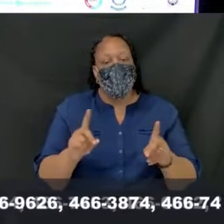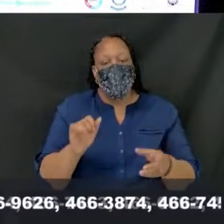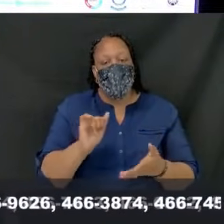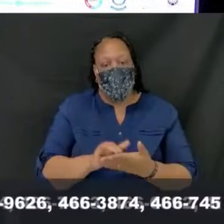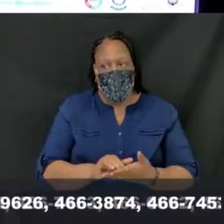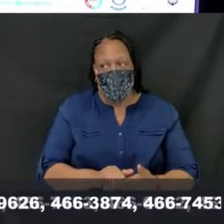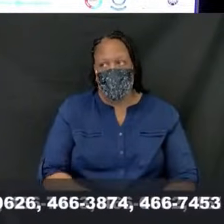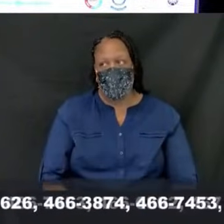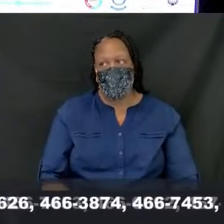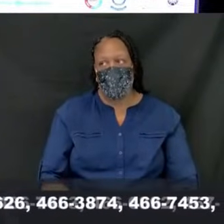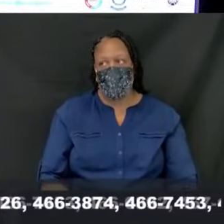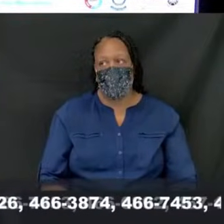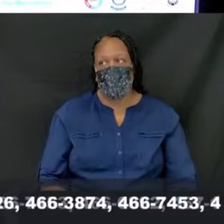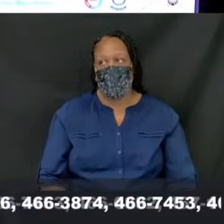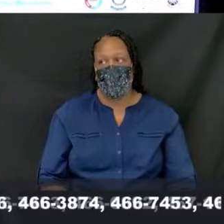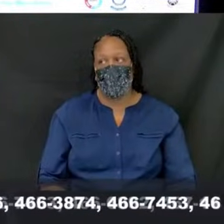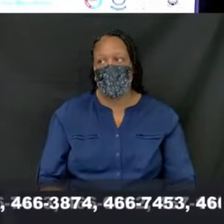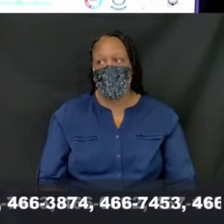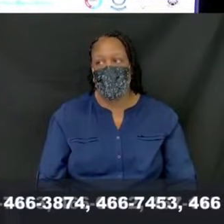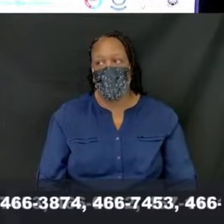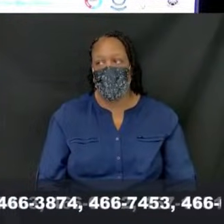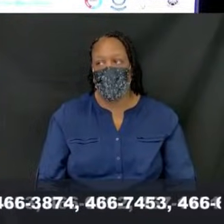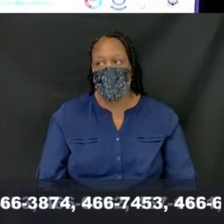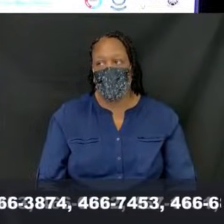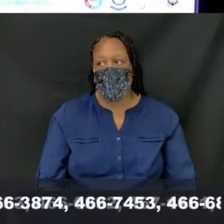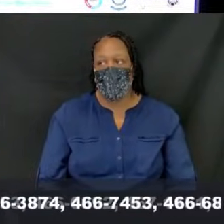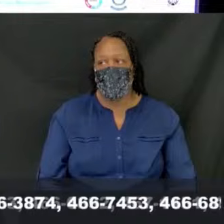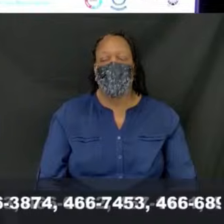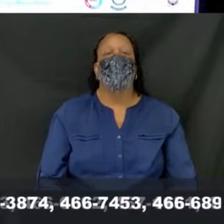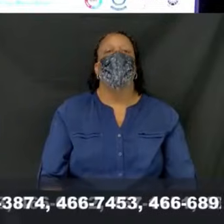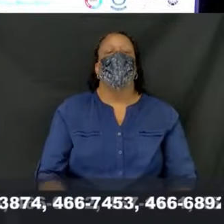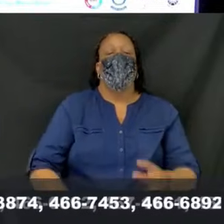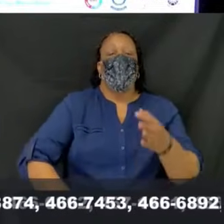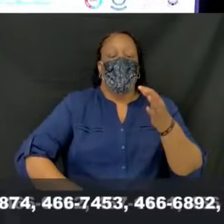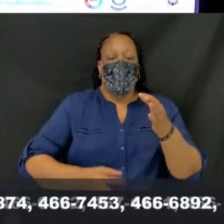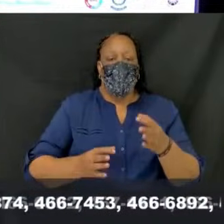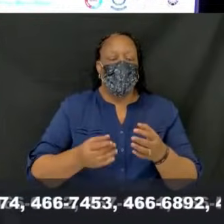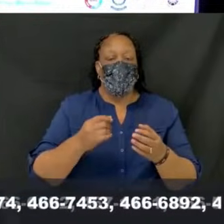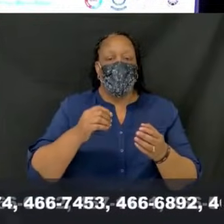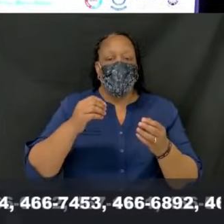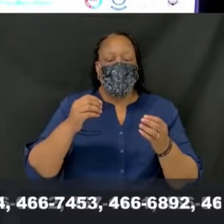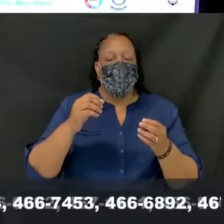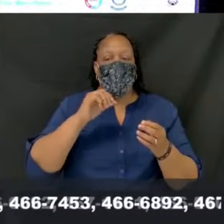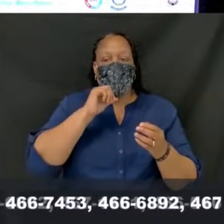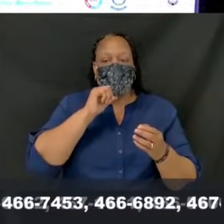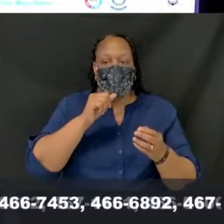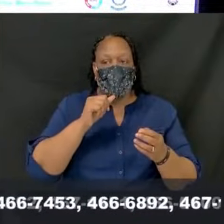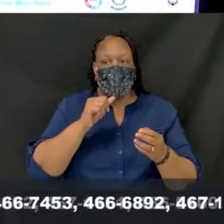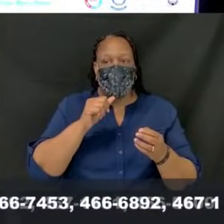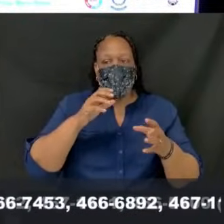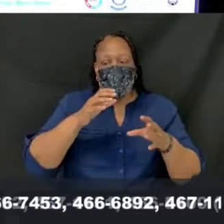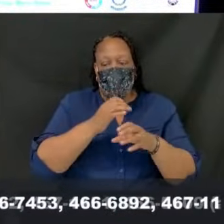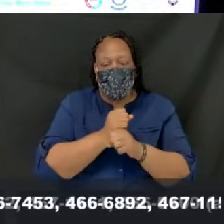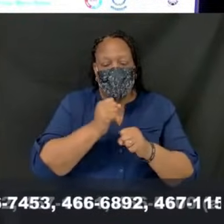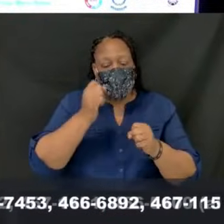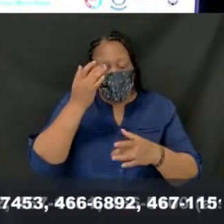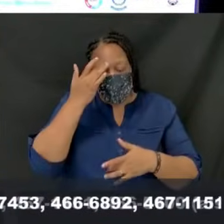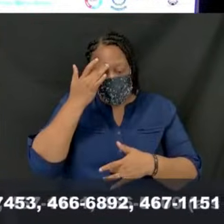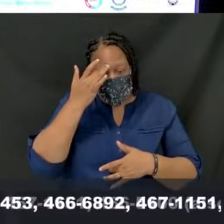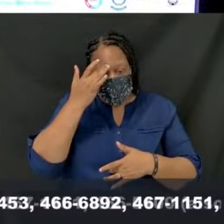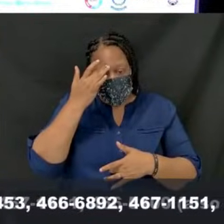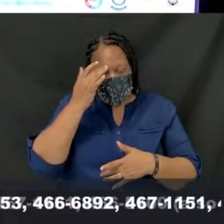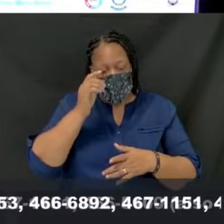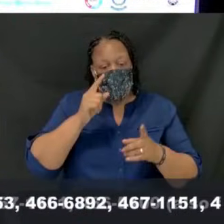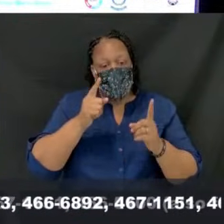and they're 25 times less likely to be hospitalized. And so we can see then that the risk